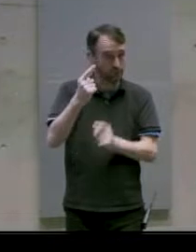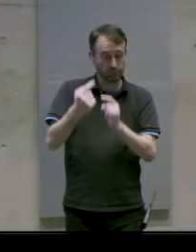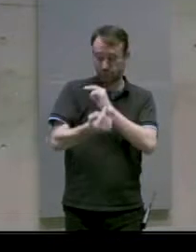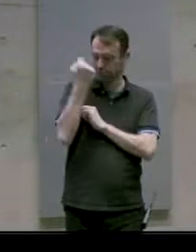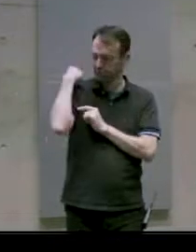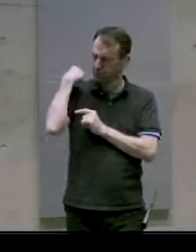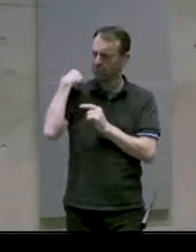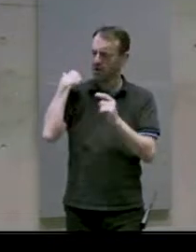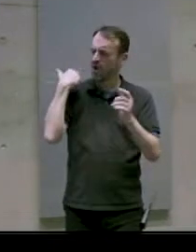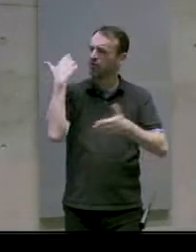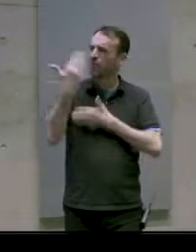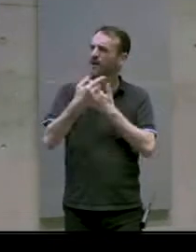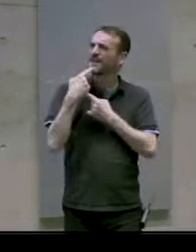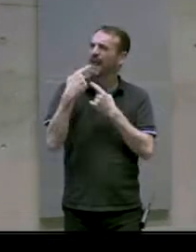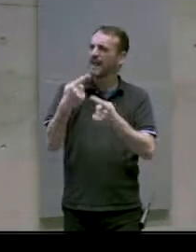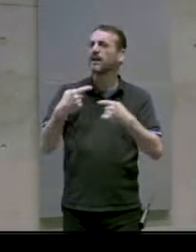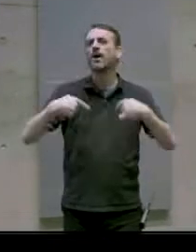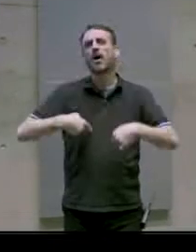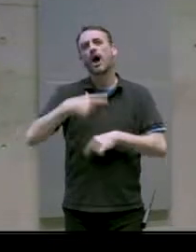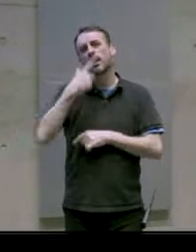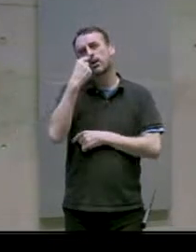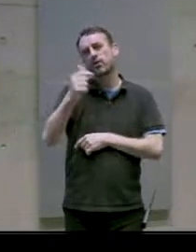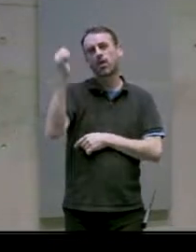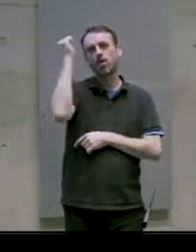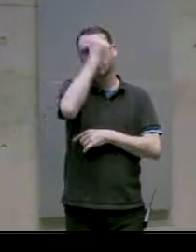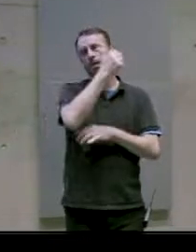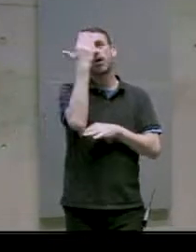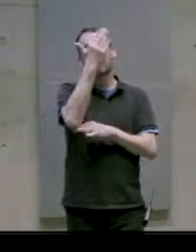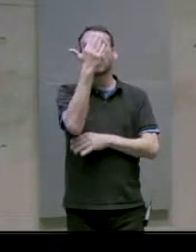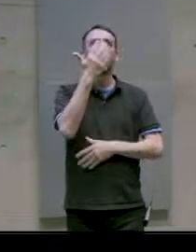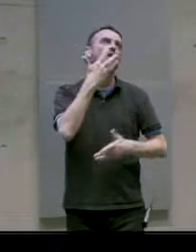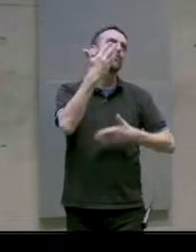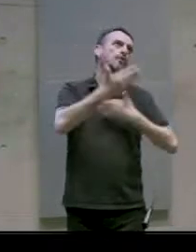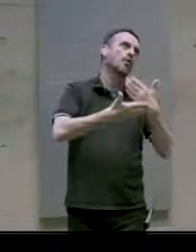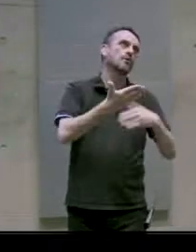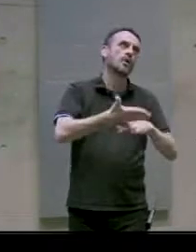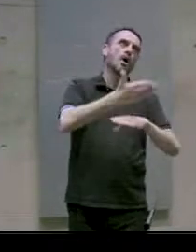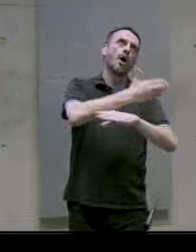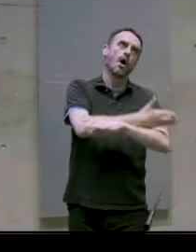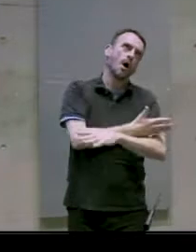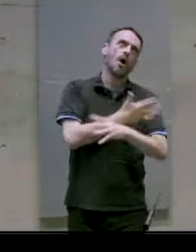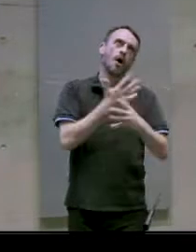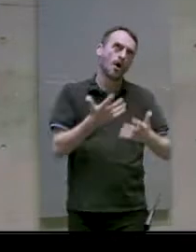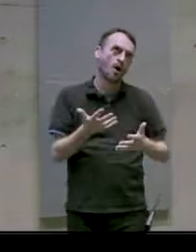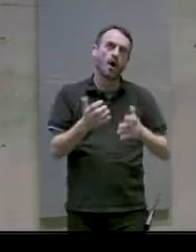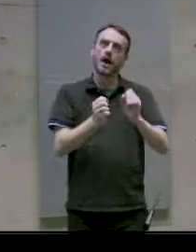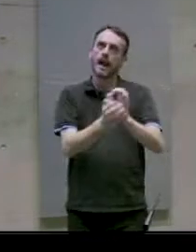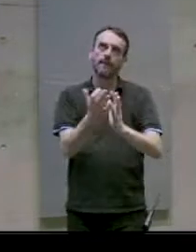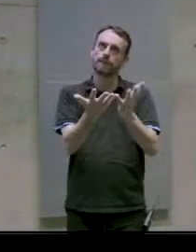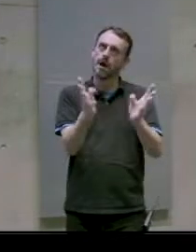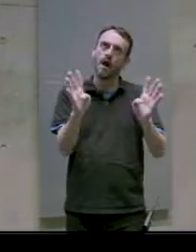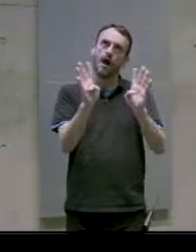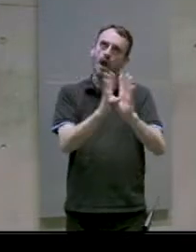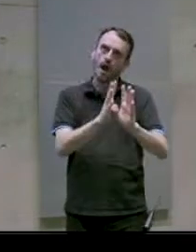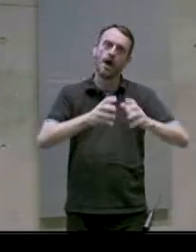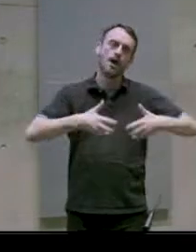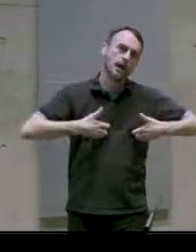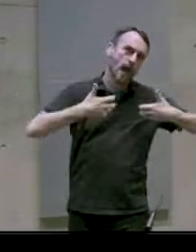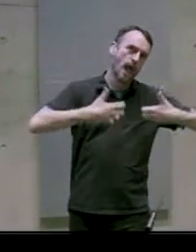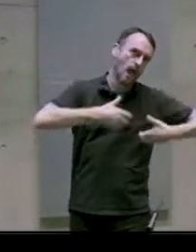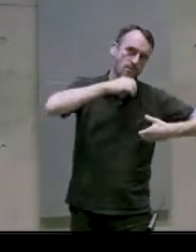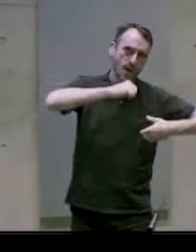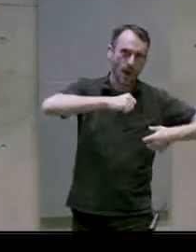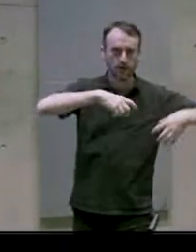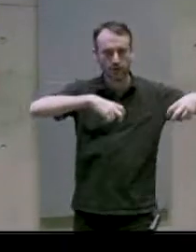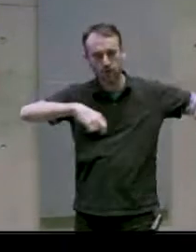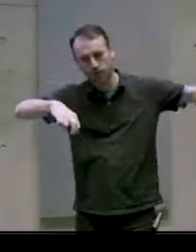do one of these sort of academic weeks where they go, oh yes, stories were originally told over a campfire by cavemen or whatever. And it's like, and it would have been sort